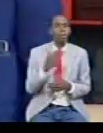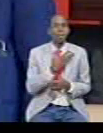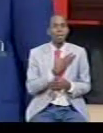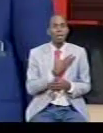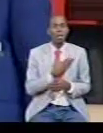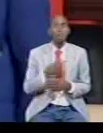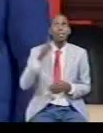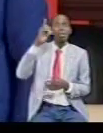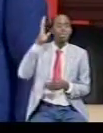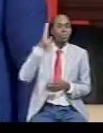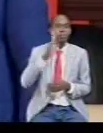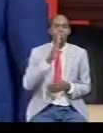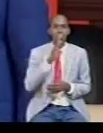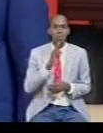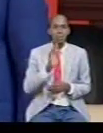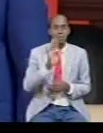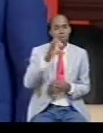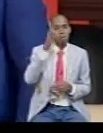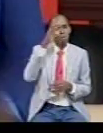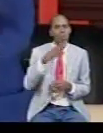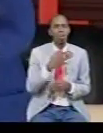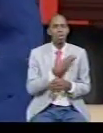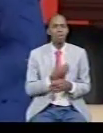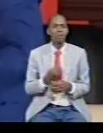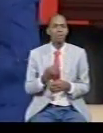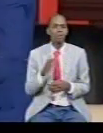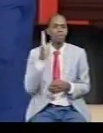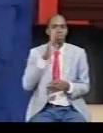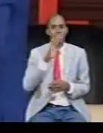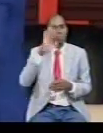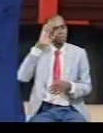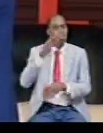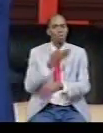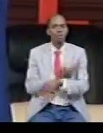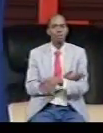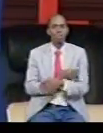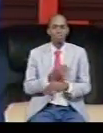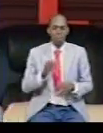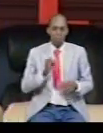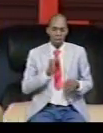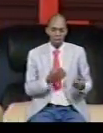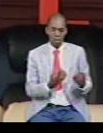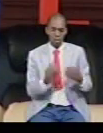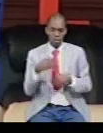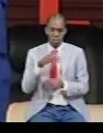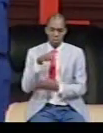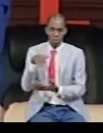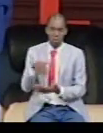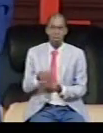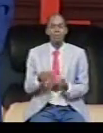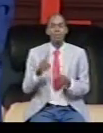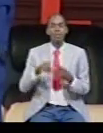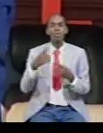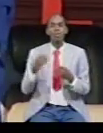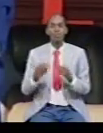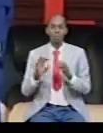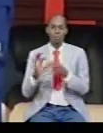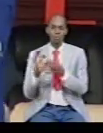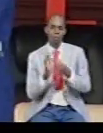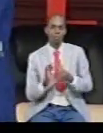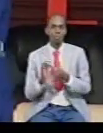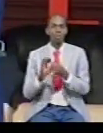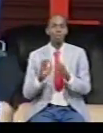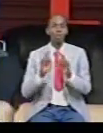my son. He that overcometh, I step into the circle, into the company of